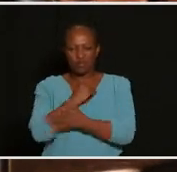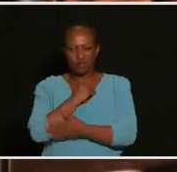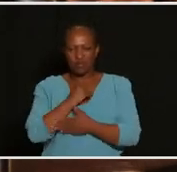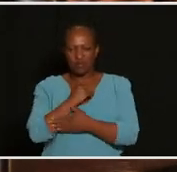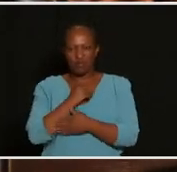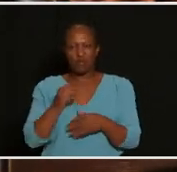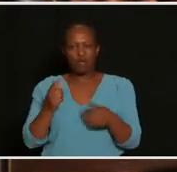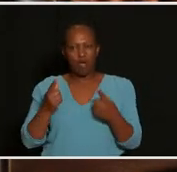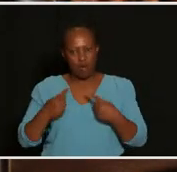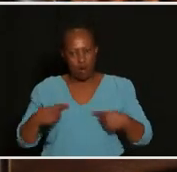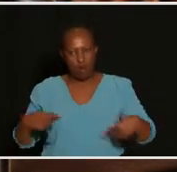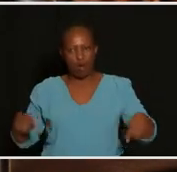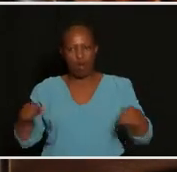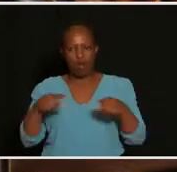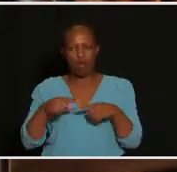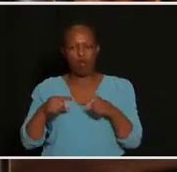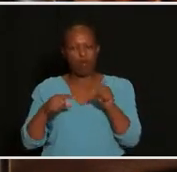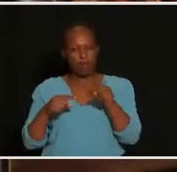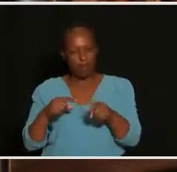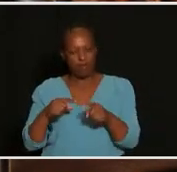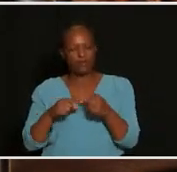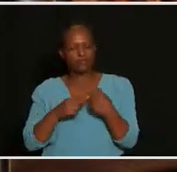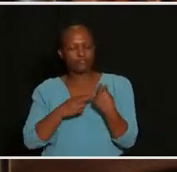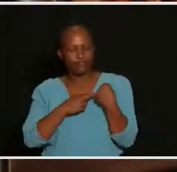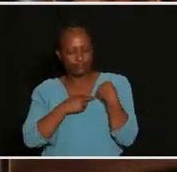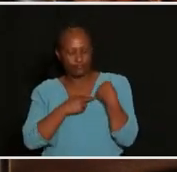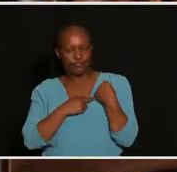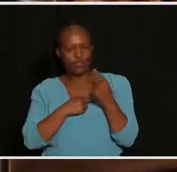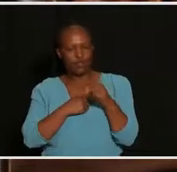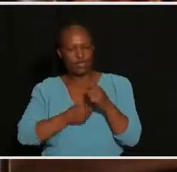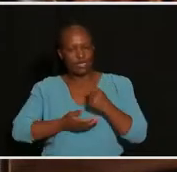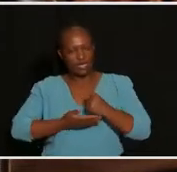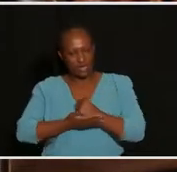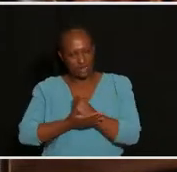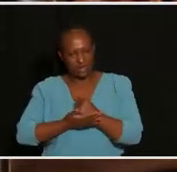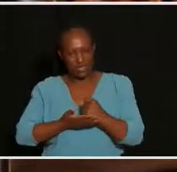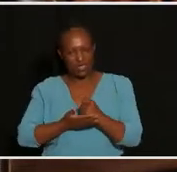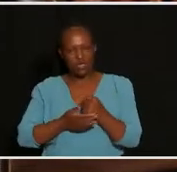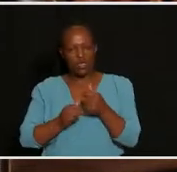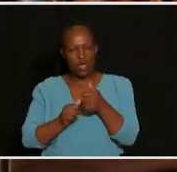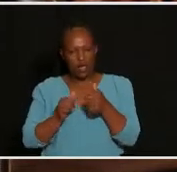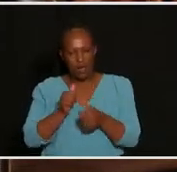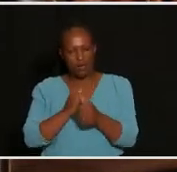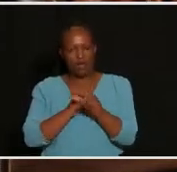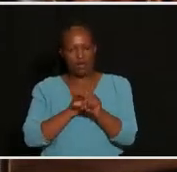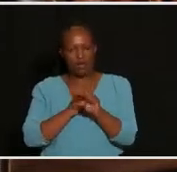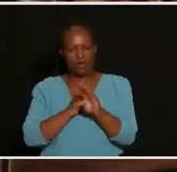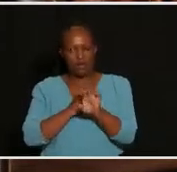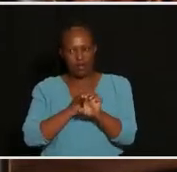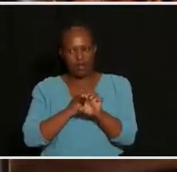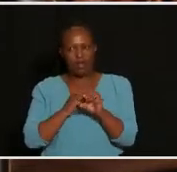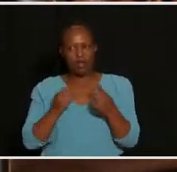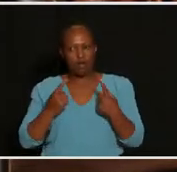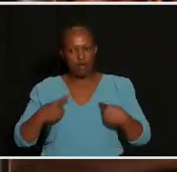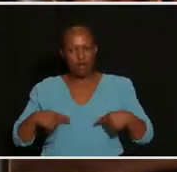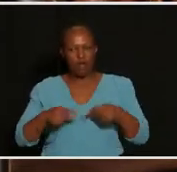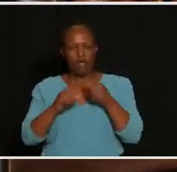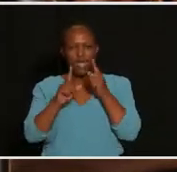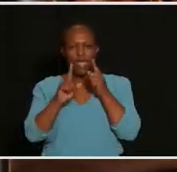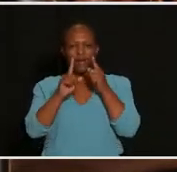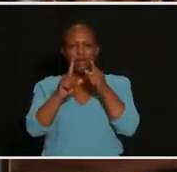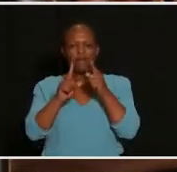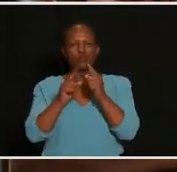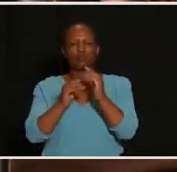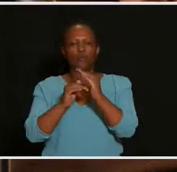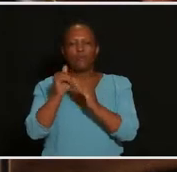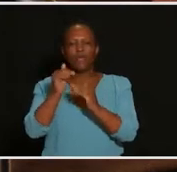all of us we must be accountable we must be registered under the basic education because we are the aim here is